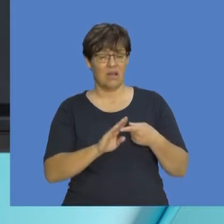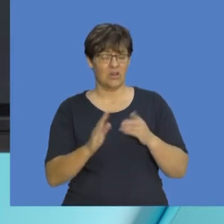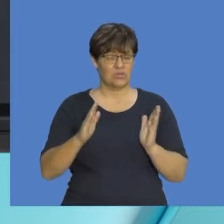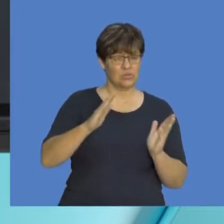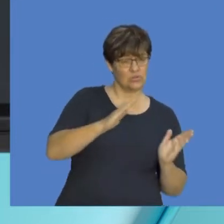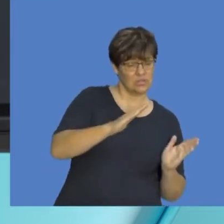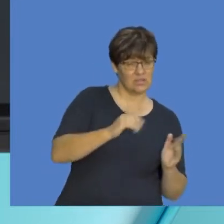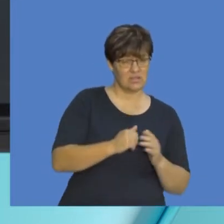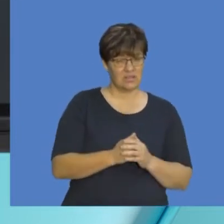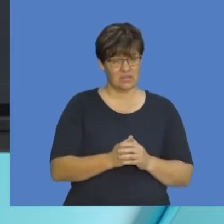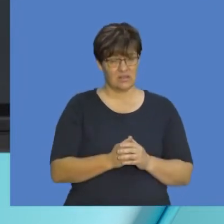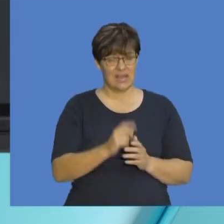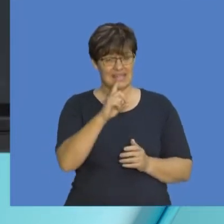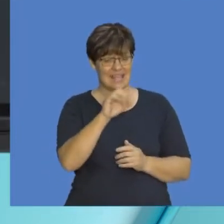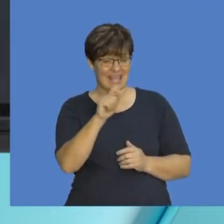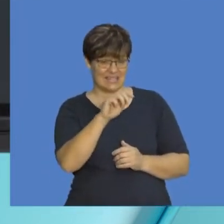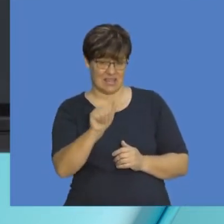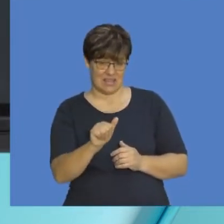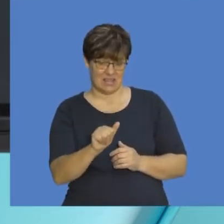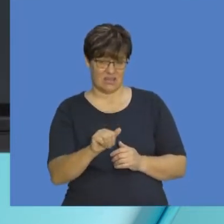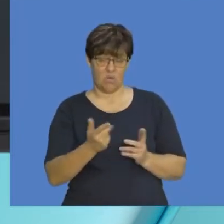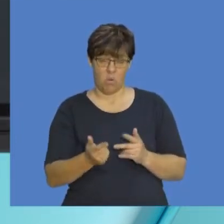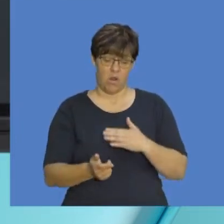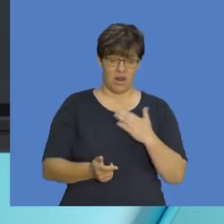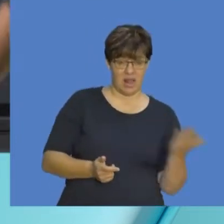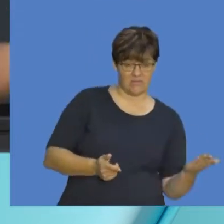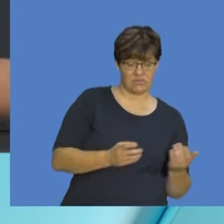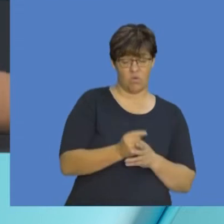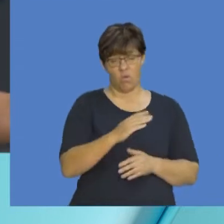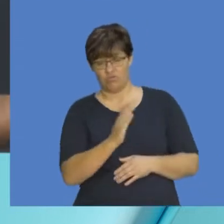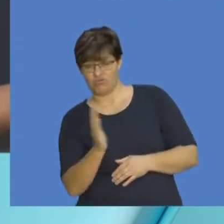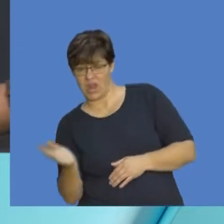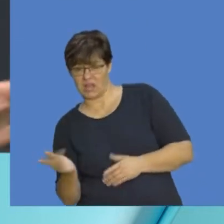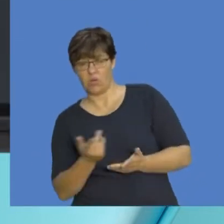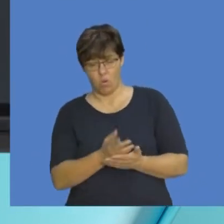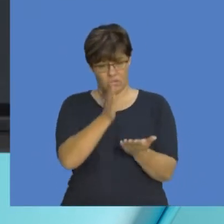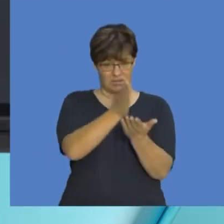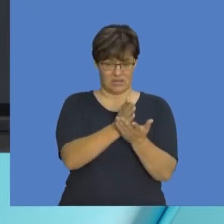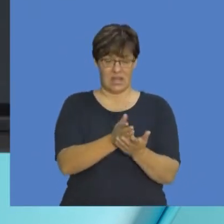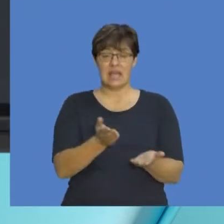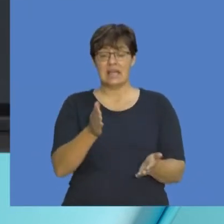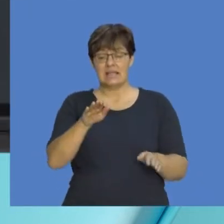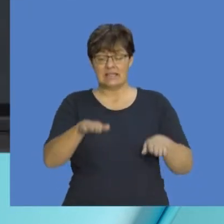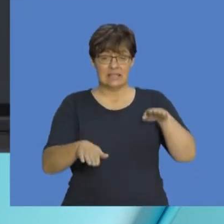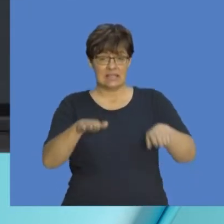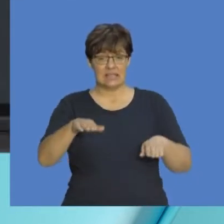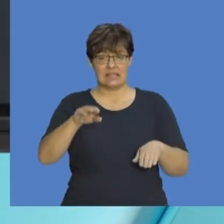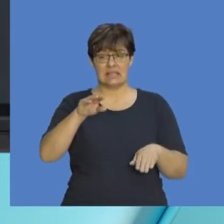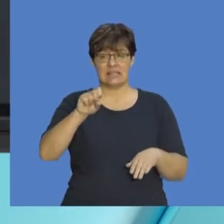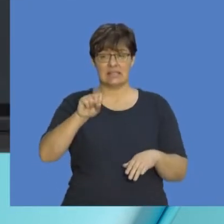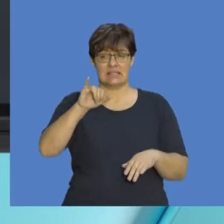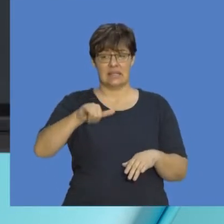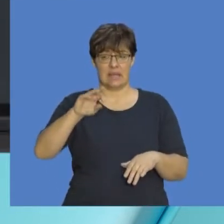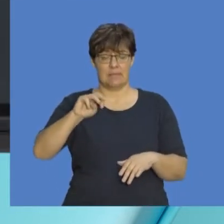skewed, we're talking about skewed data, which could be to the left, right, and symmetric